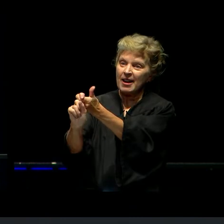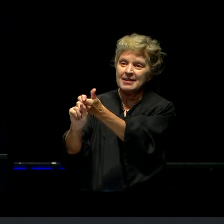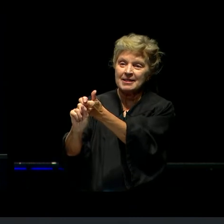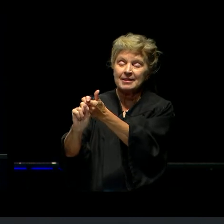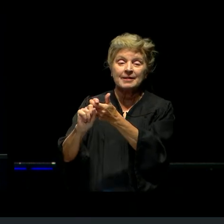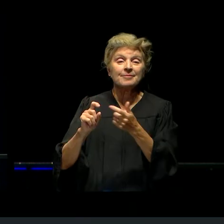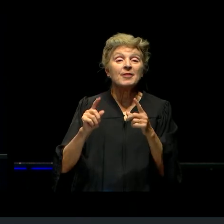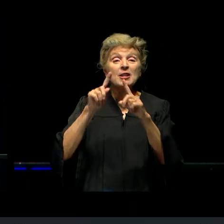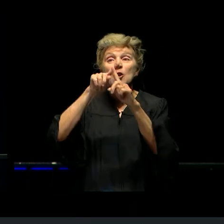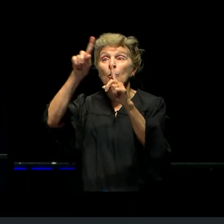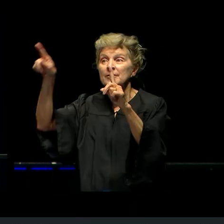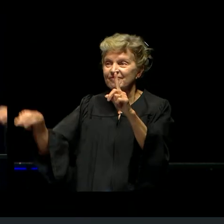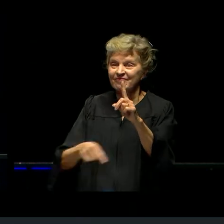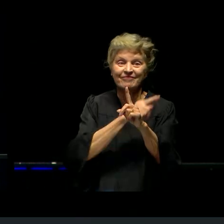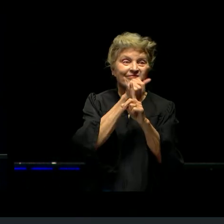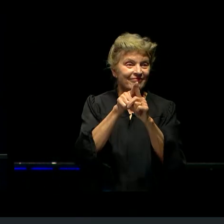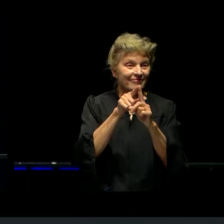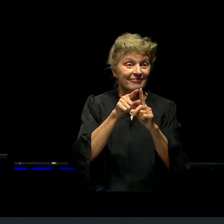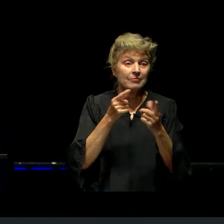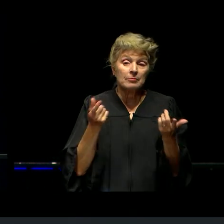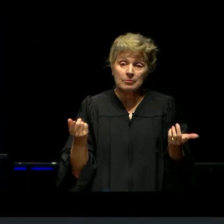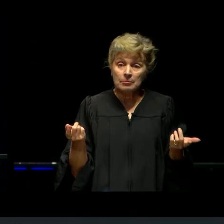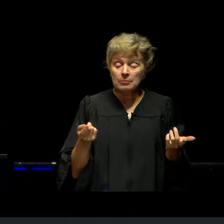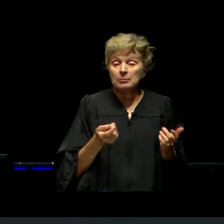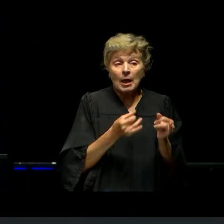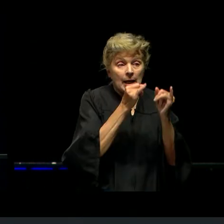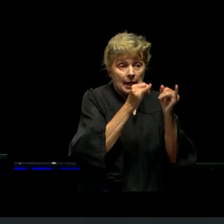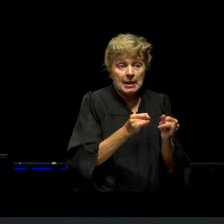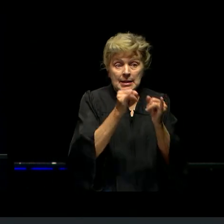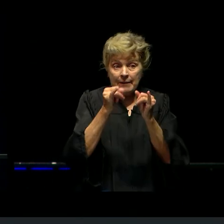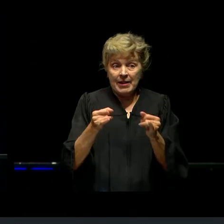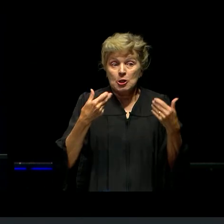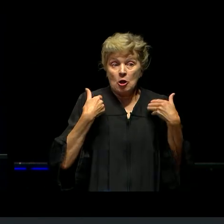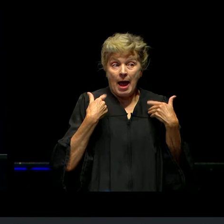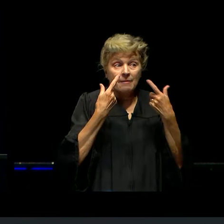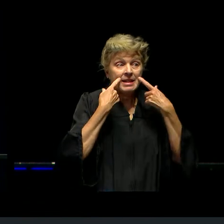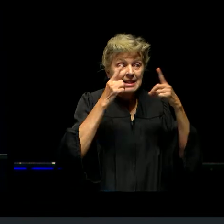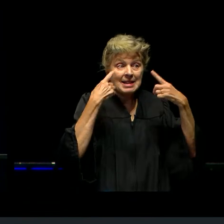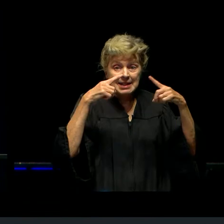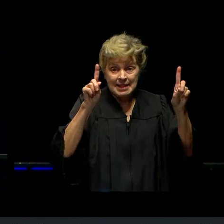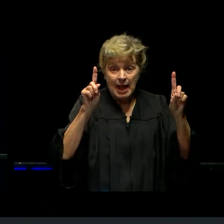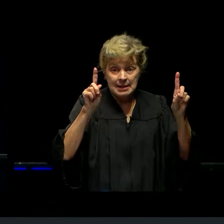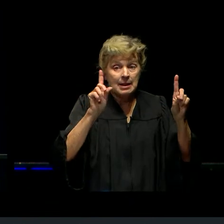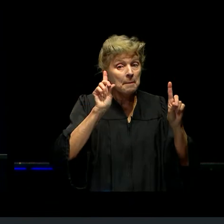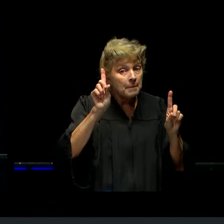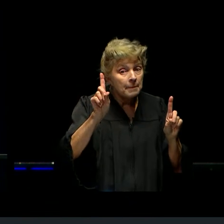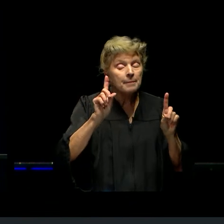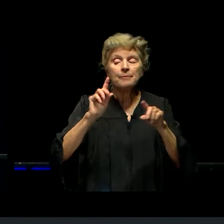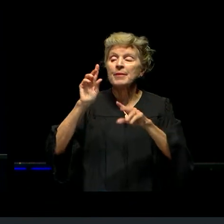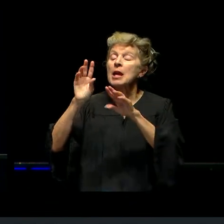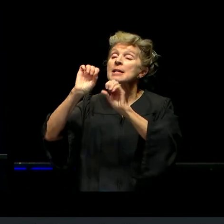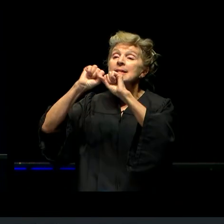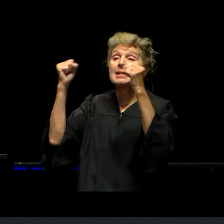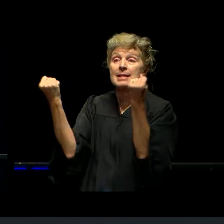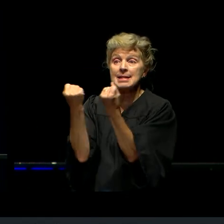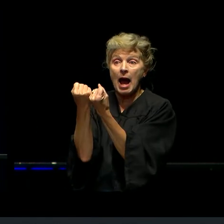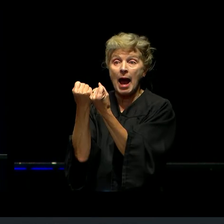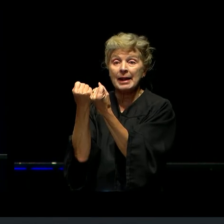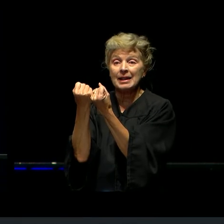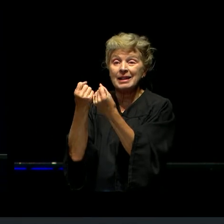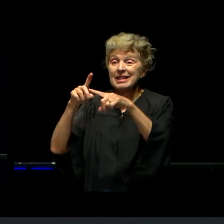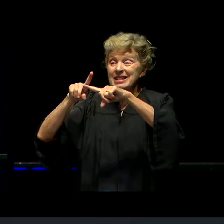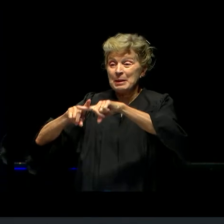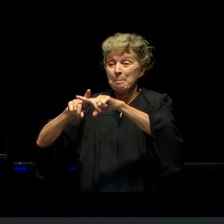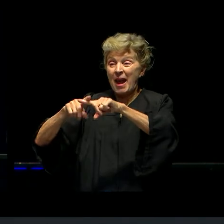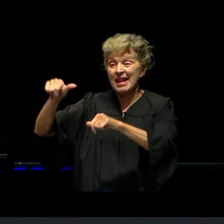circle. While we may find success as individuals, as a society, we depend